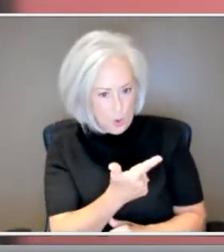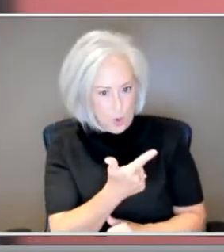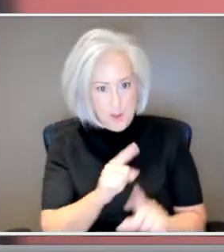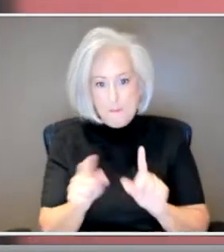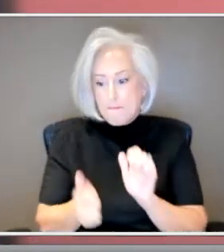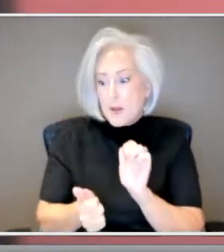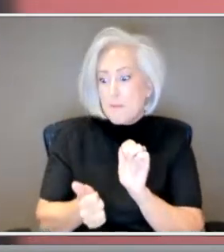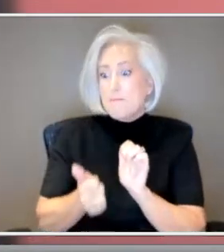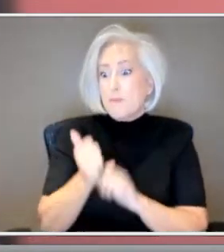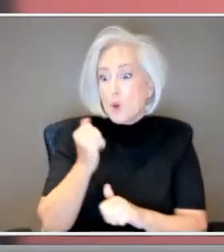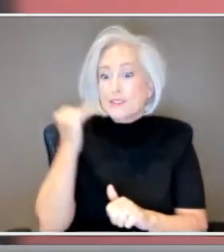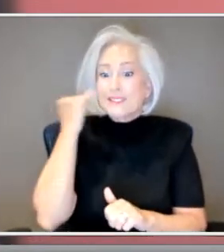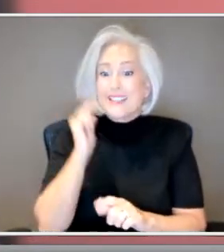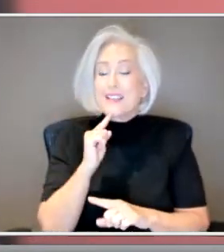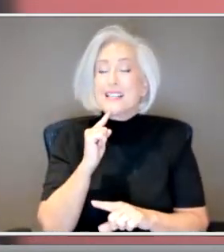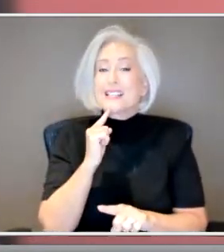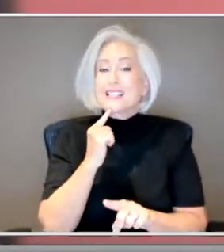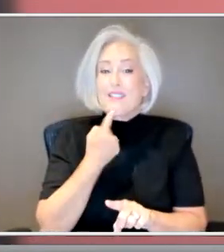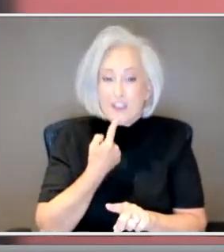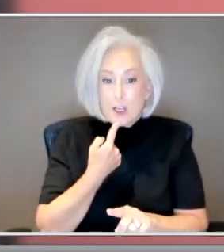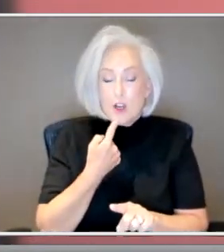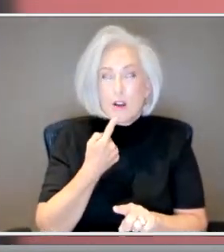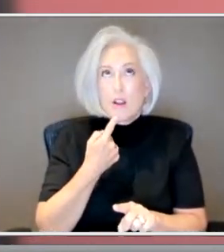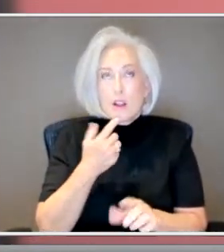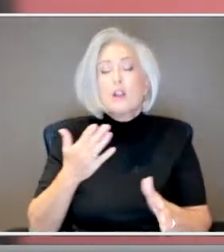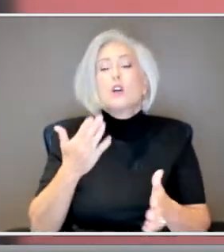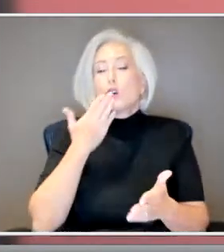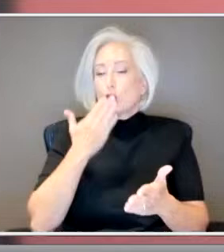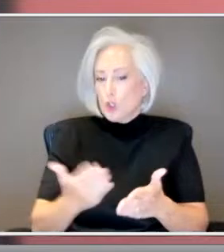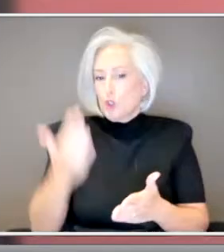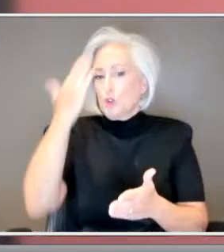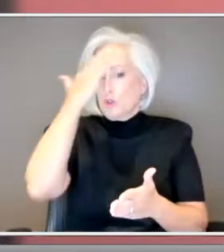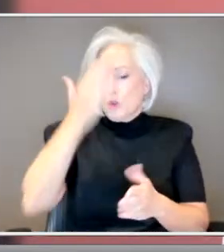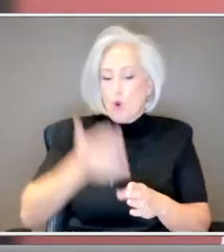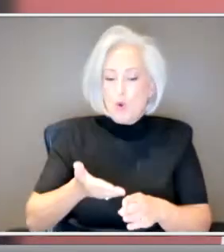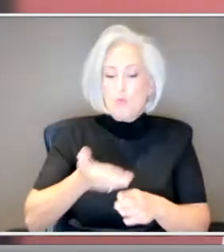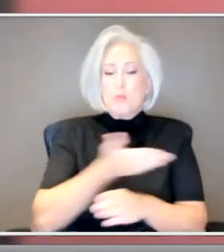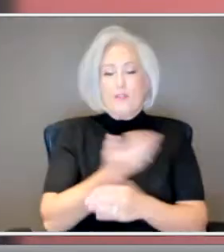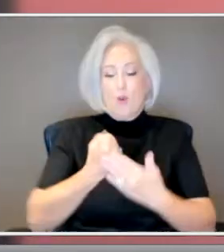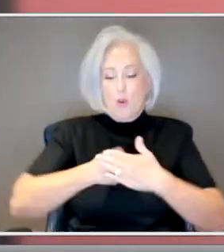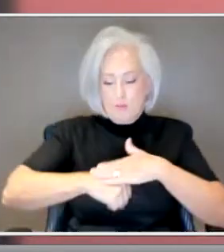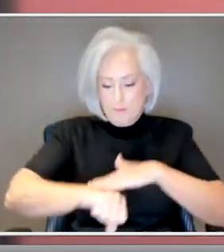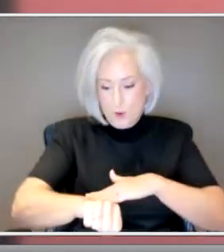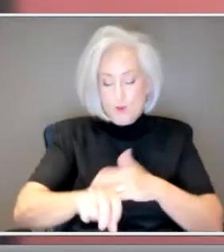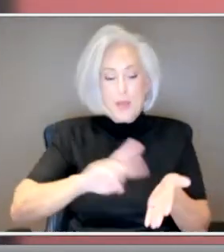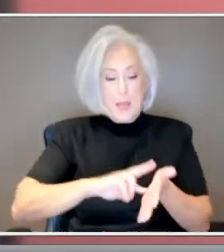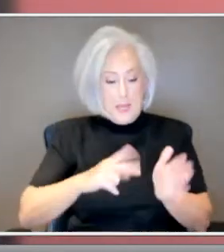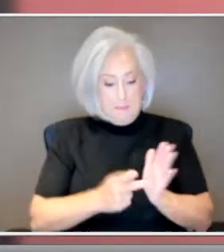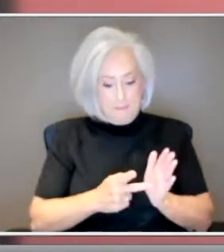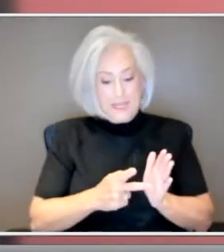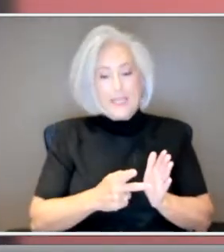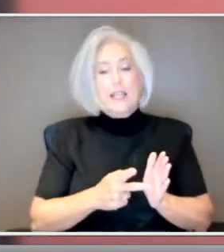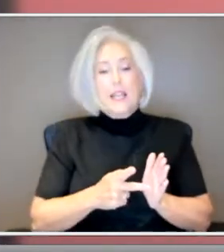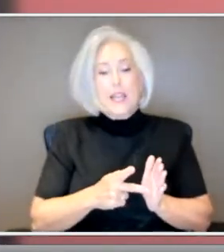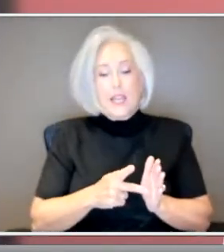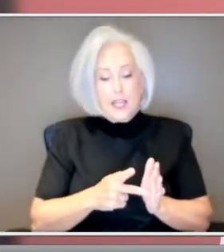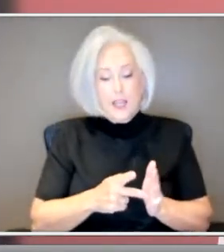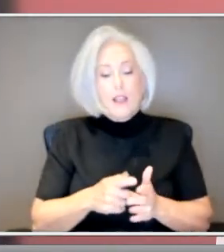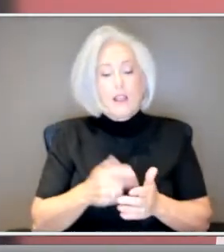to know before birth so that the neonatology team can plan for how they're going to deal with that.